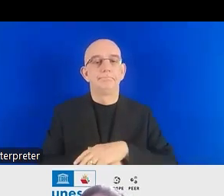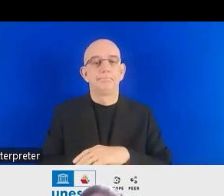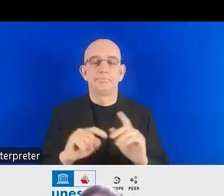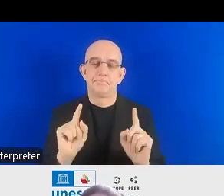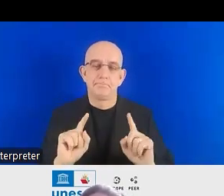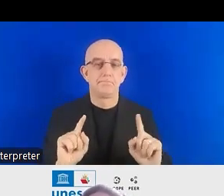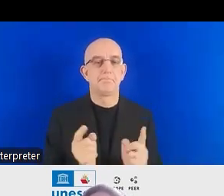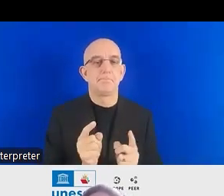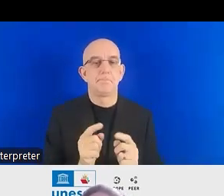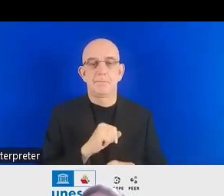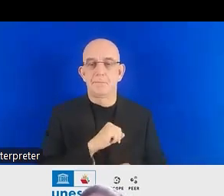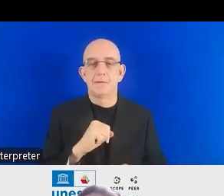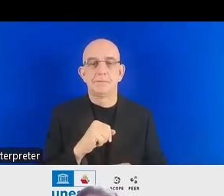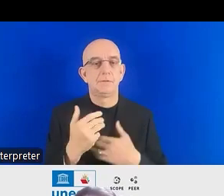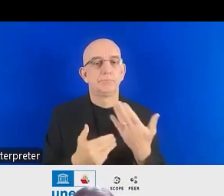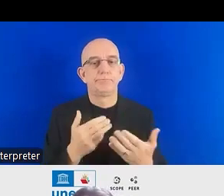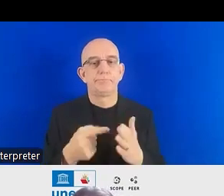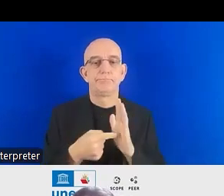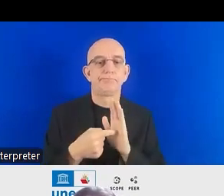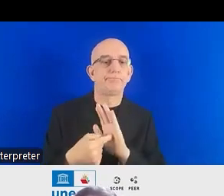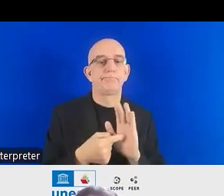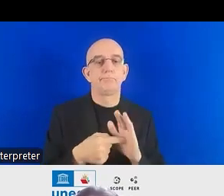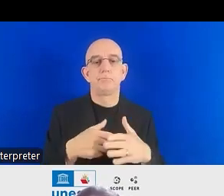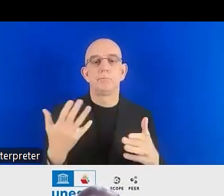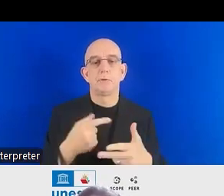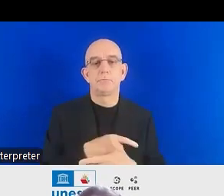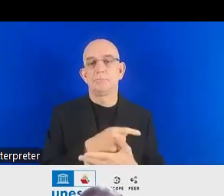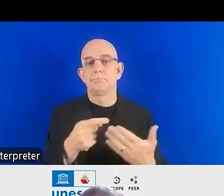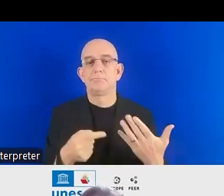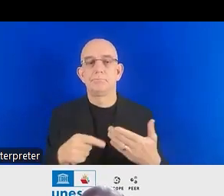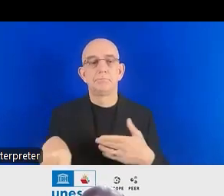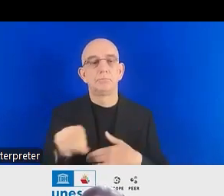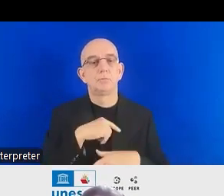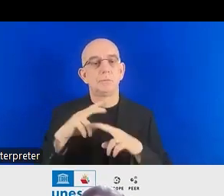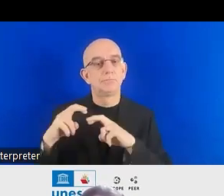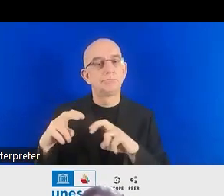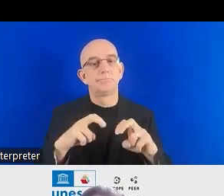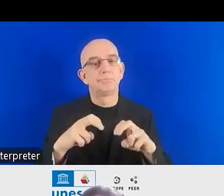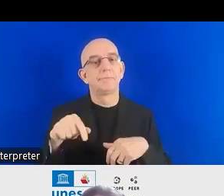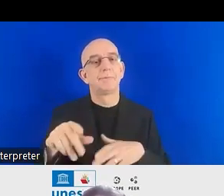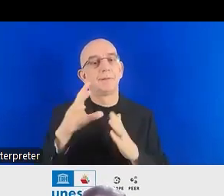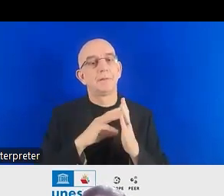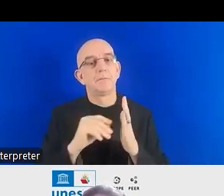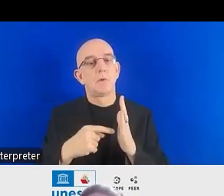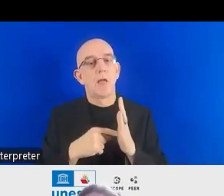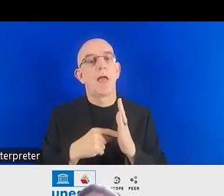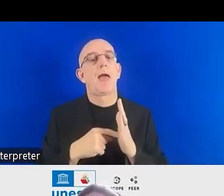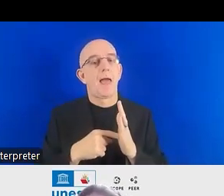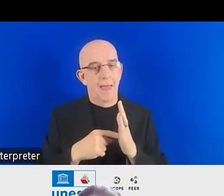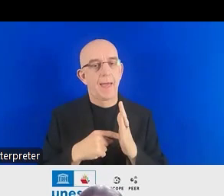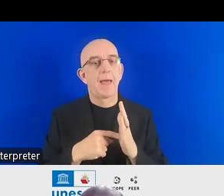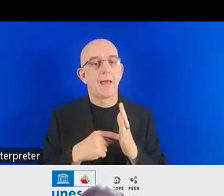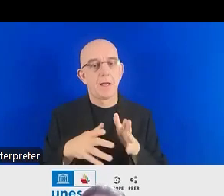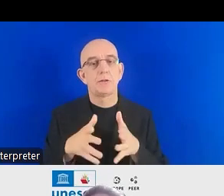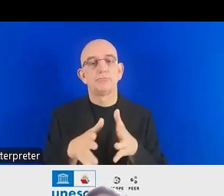report is the global report on leadership in education was launched in October 2024, but we